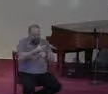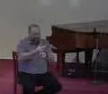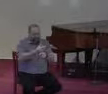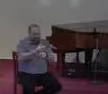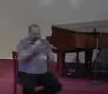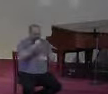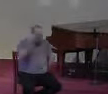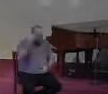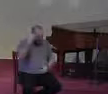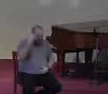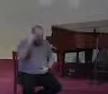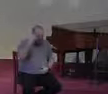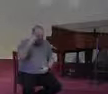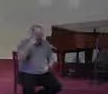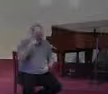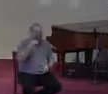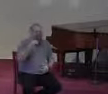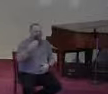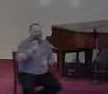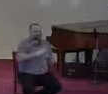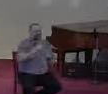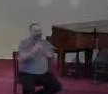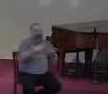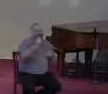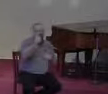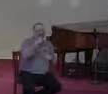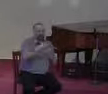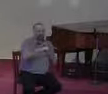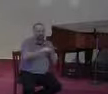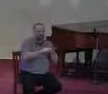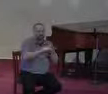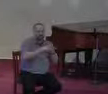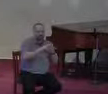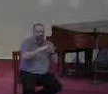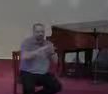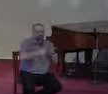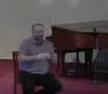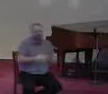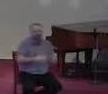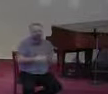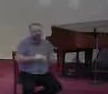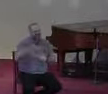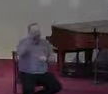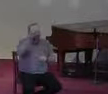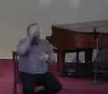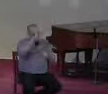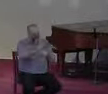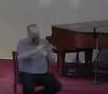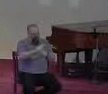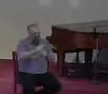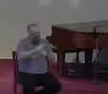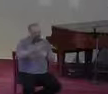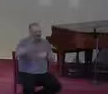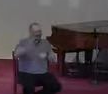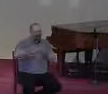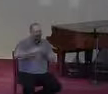not his cousins, as some understand that scripture to mean, his brothers, his mother's